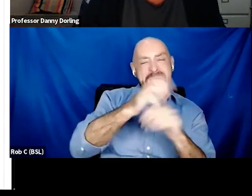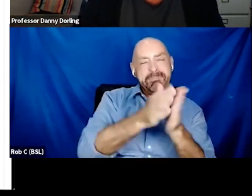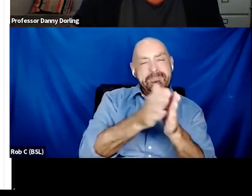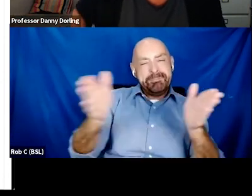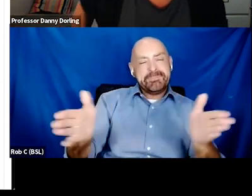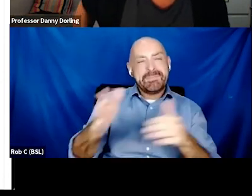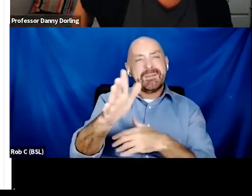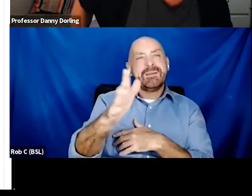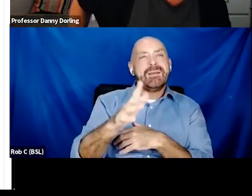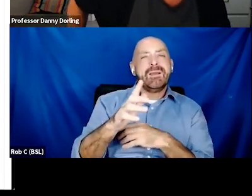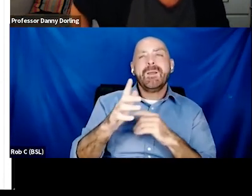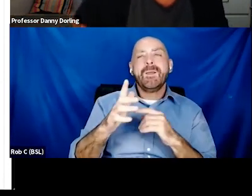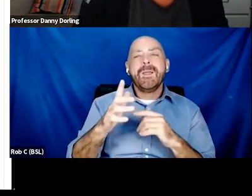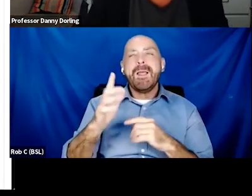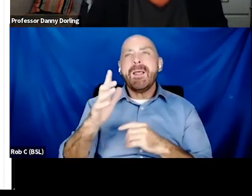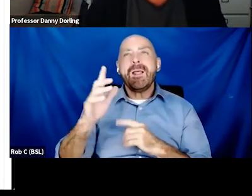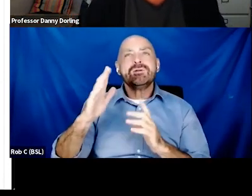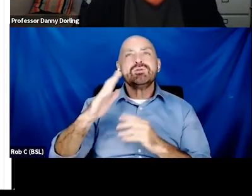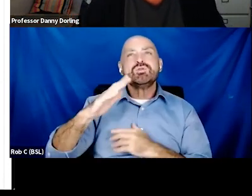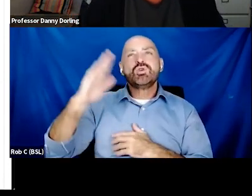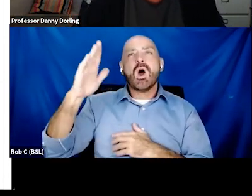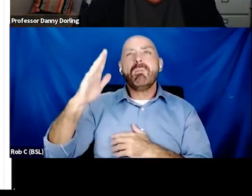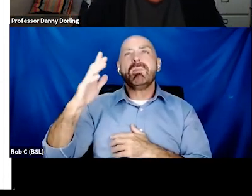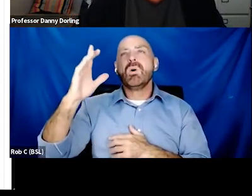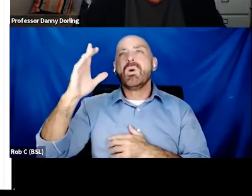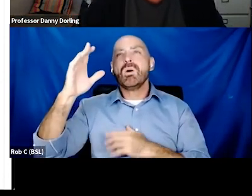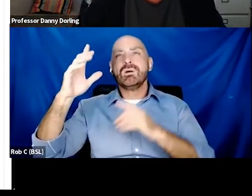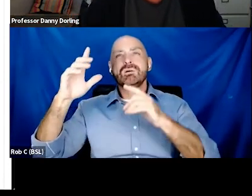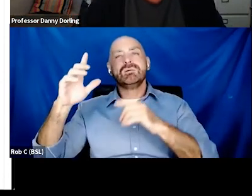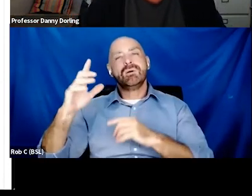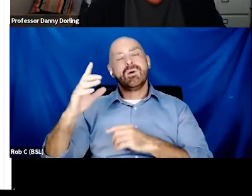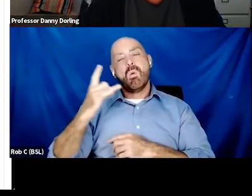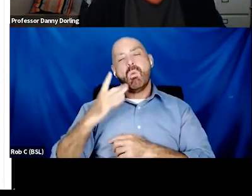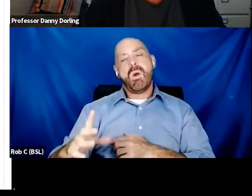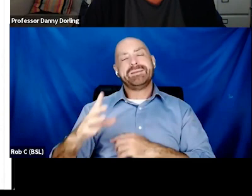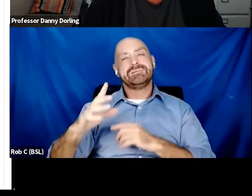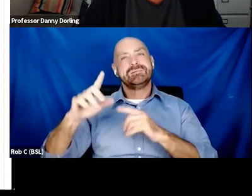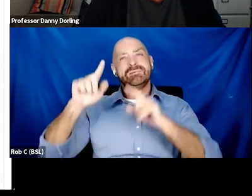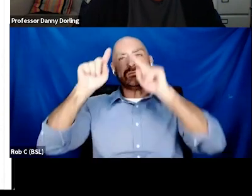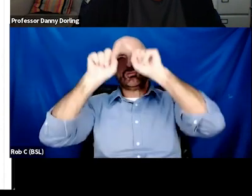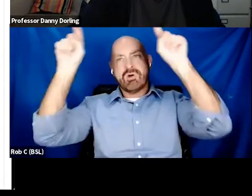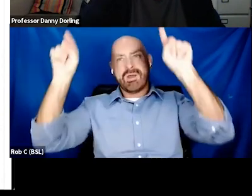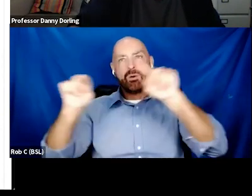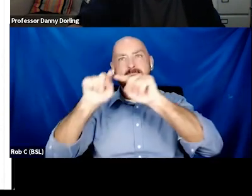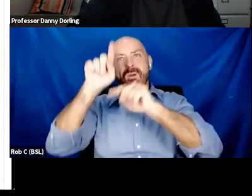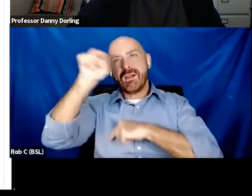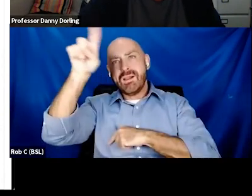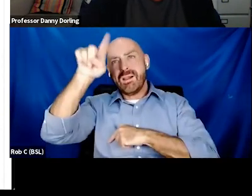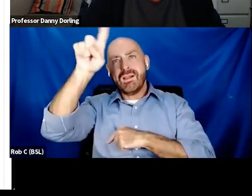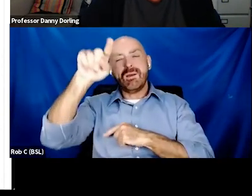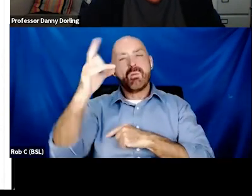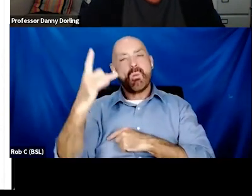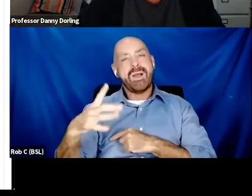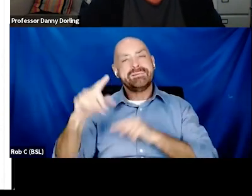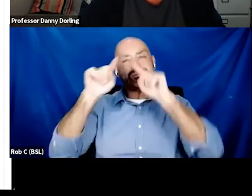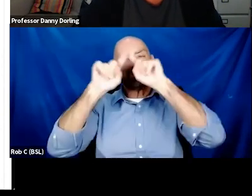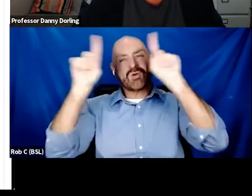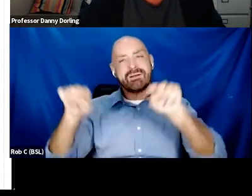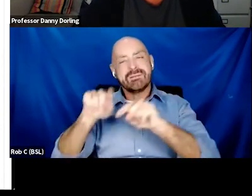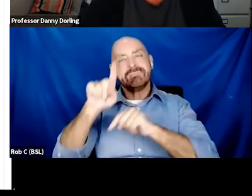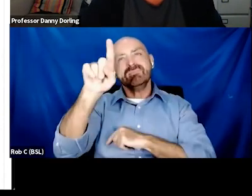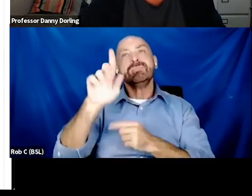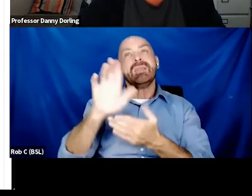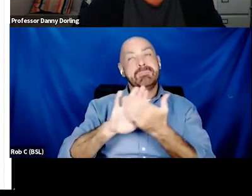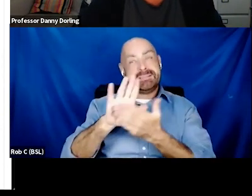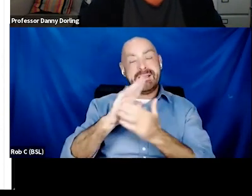white triangle to the top right are those people who say, I think my life has already returned to normal. And then at the bottom, the brown